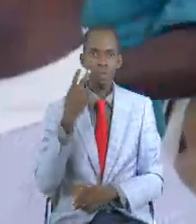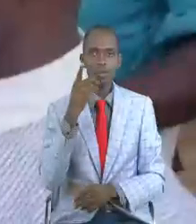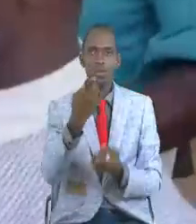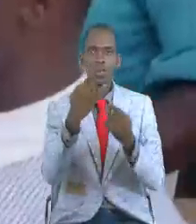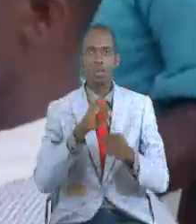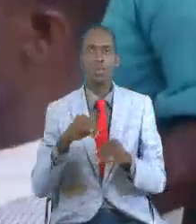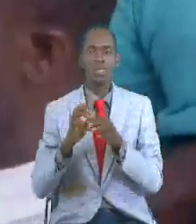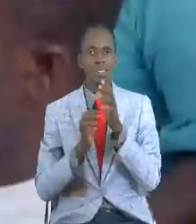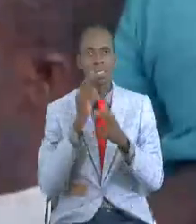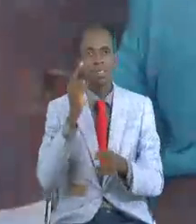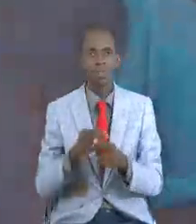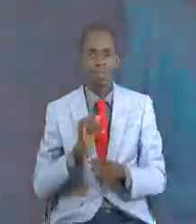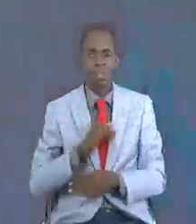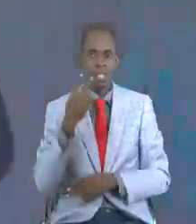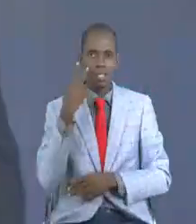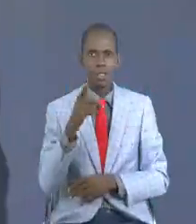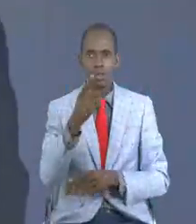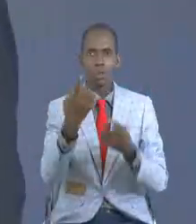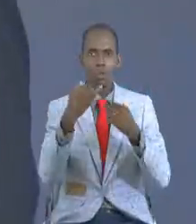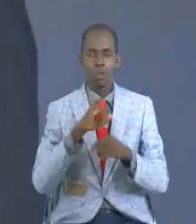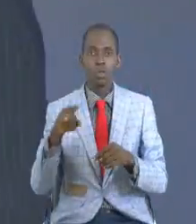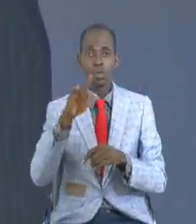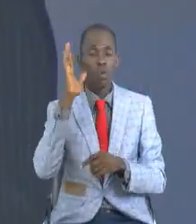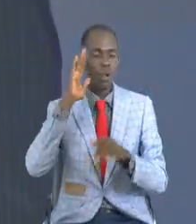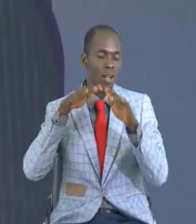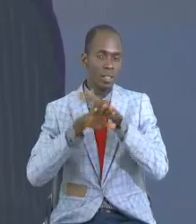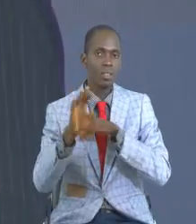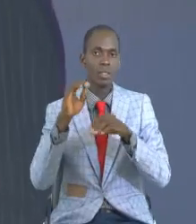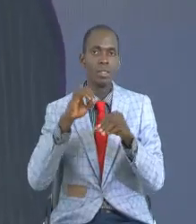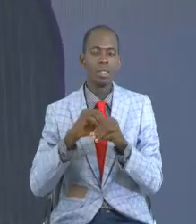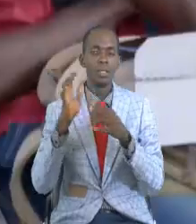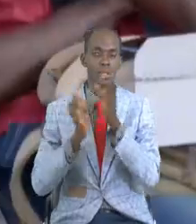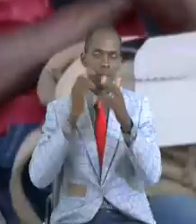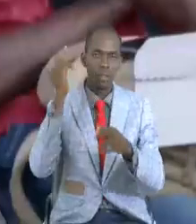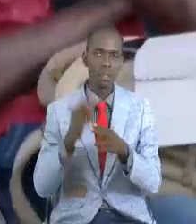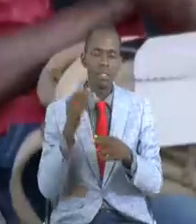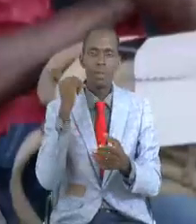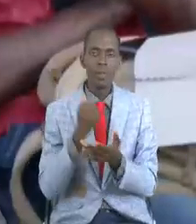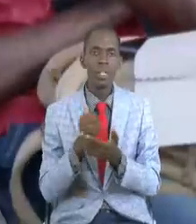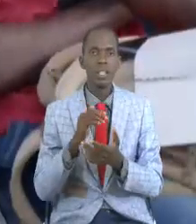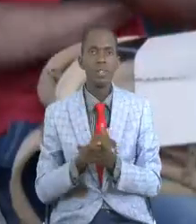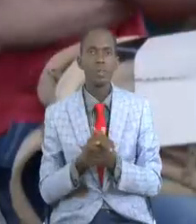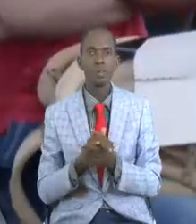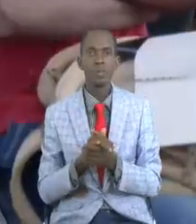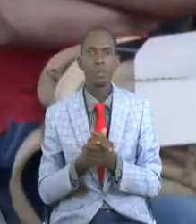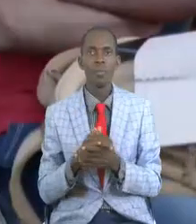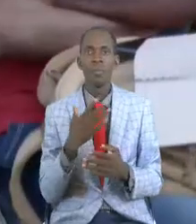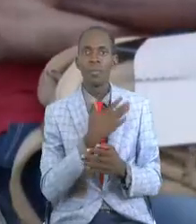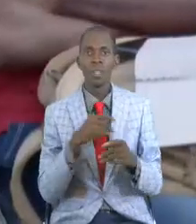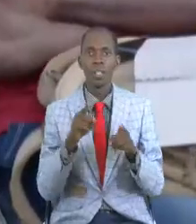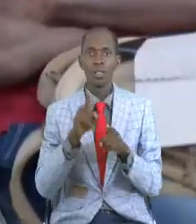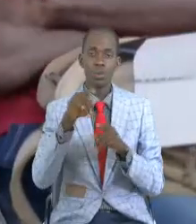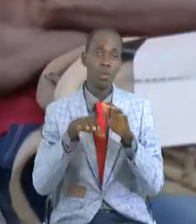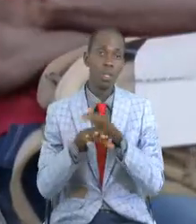enter. I said, I see you coming, you enter in Jesus' name. And as